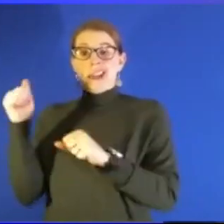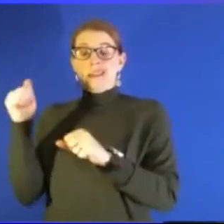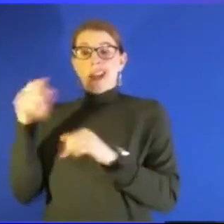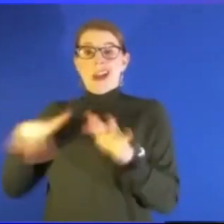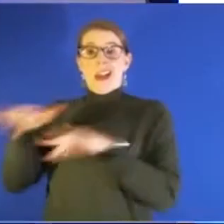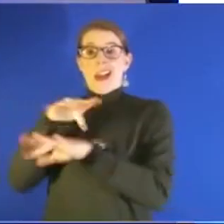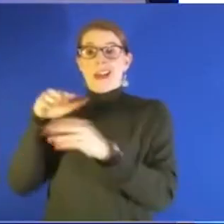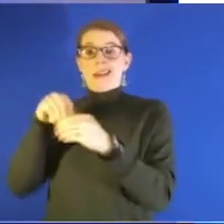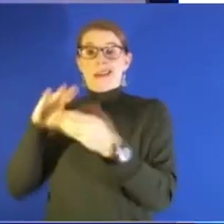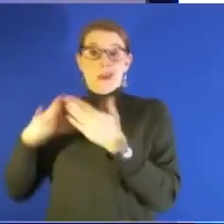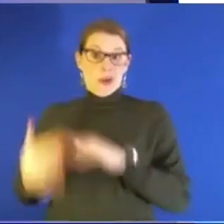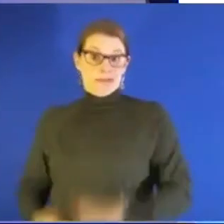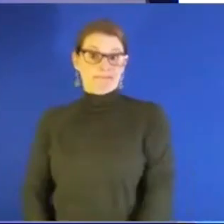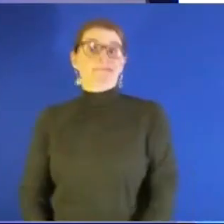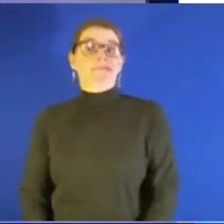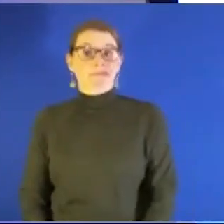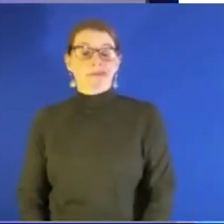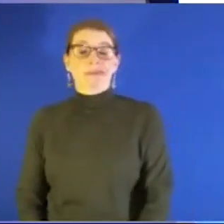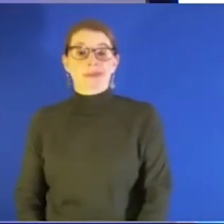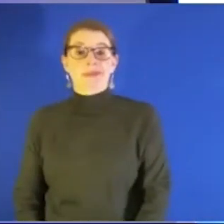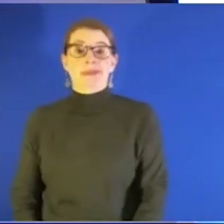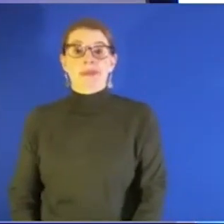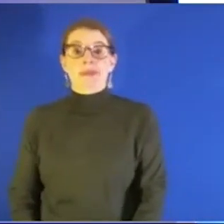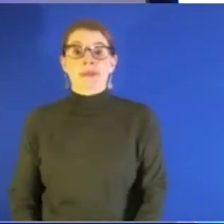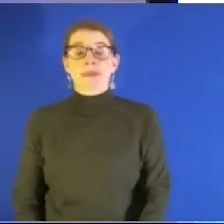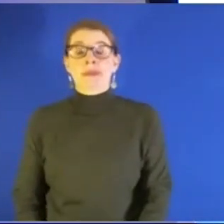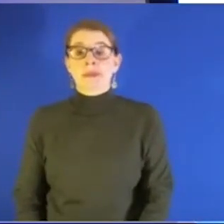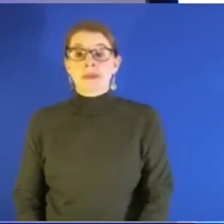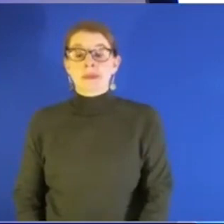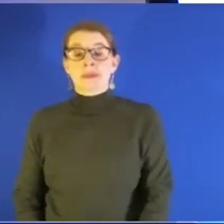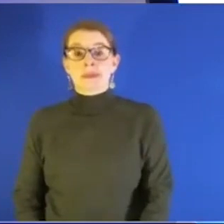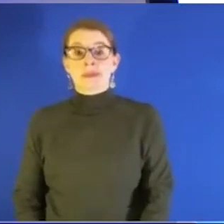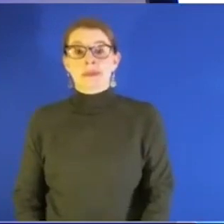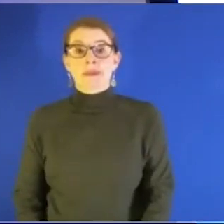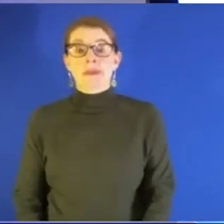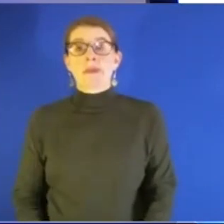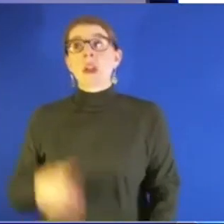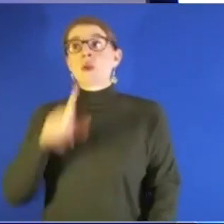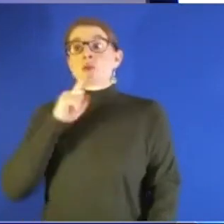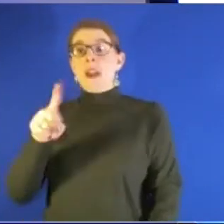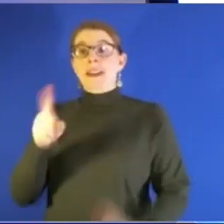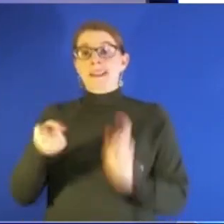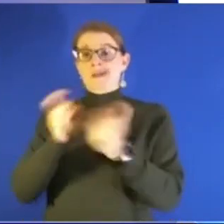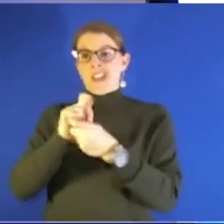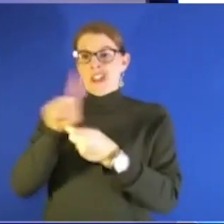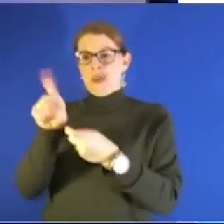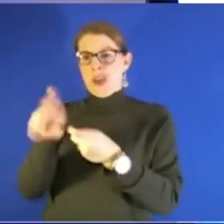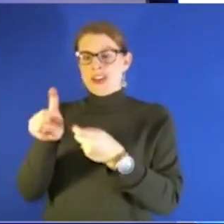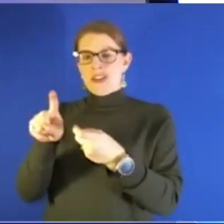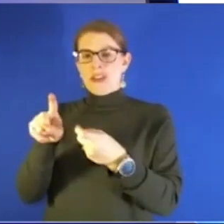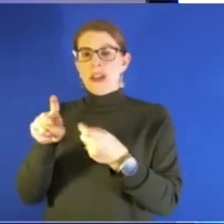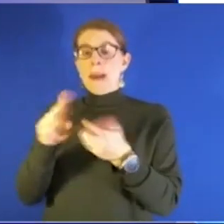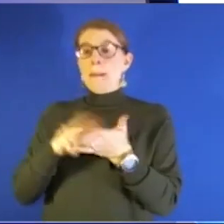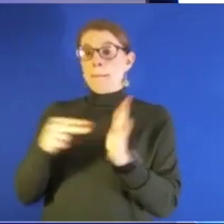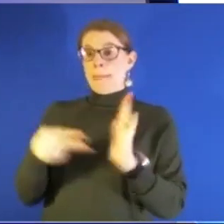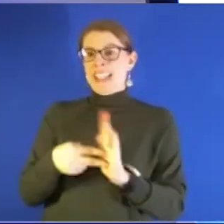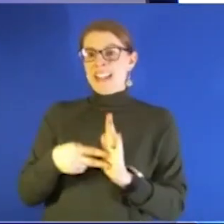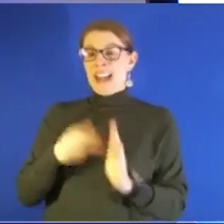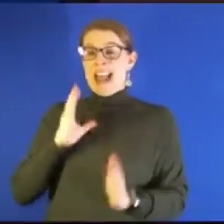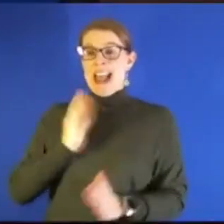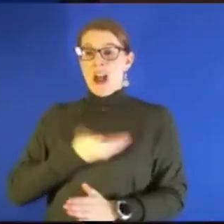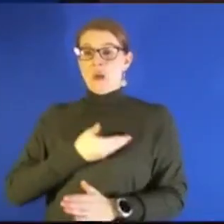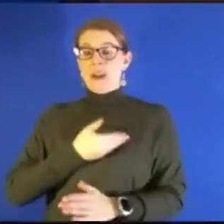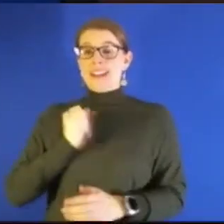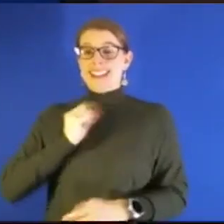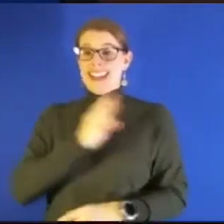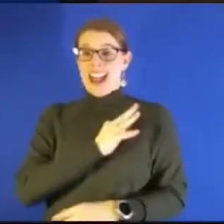just the other way to ask this question is, are our staff making patients sick? Because if